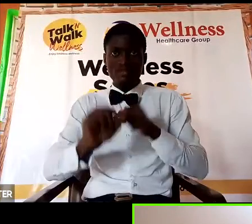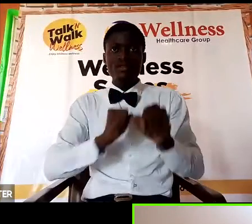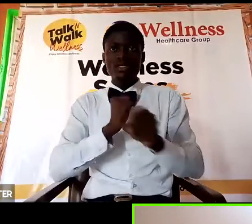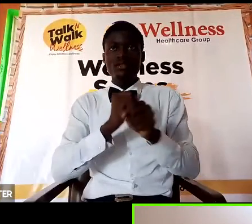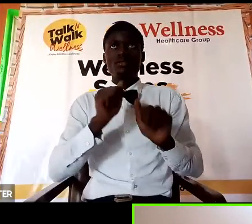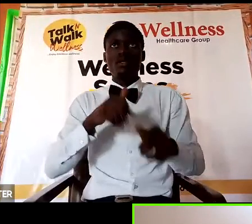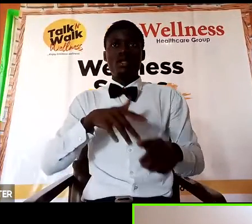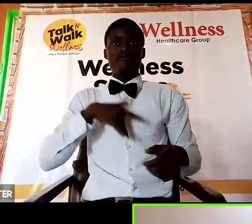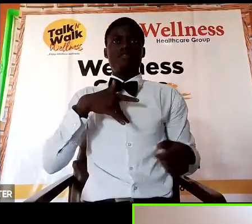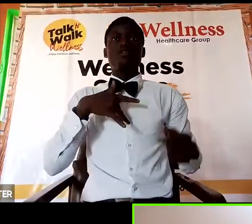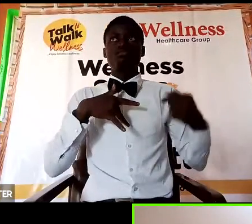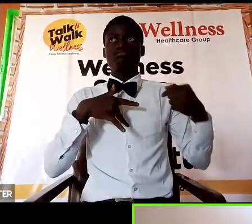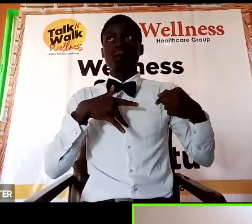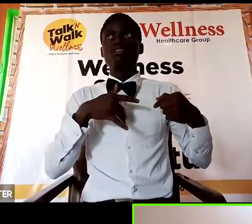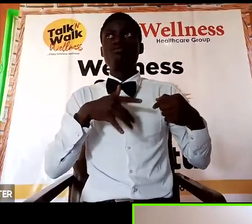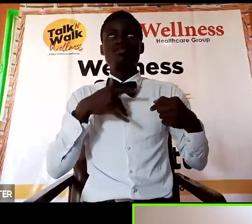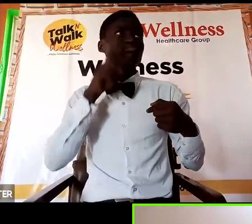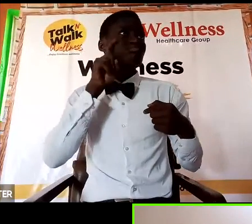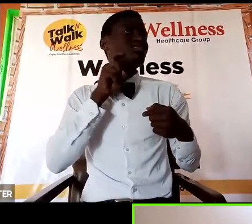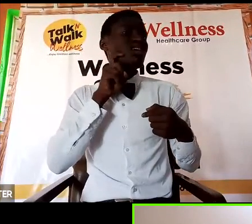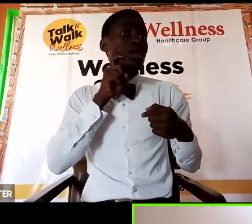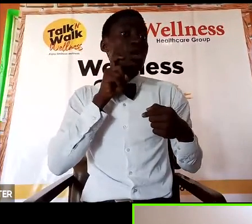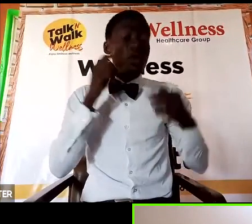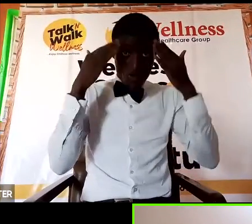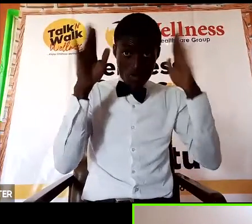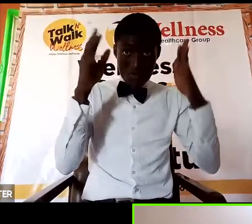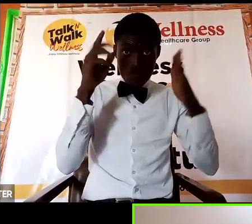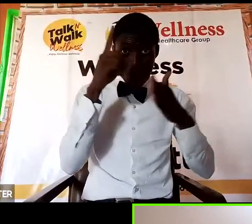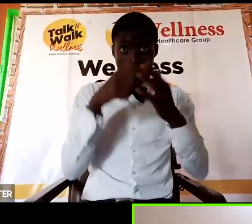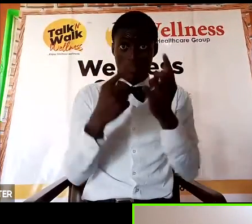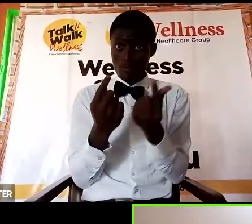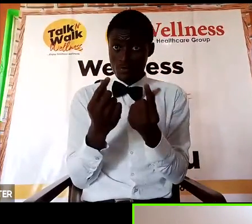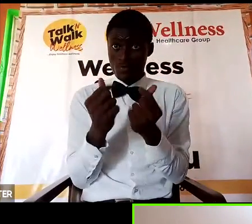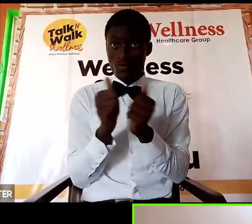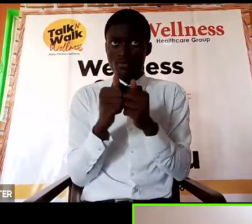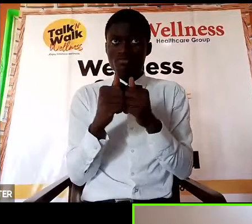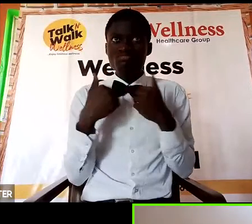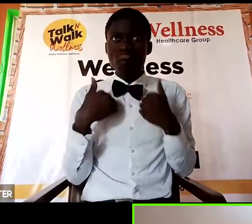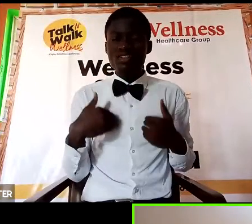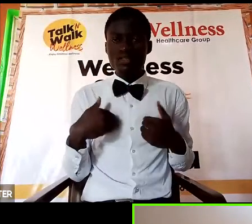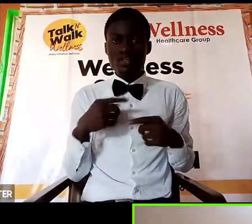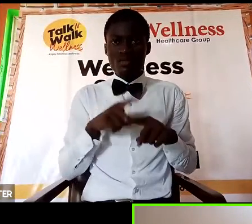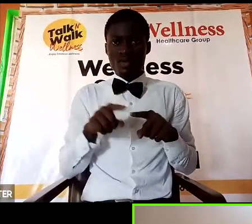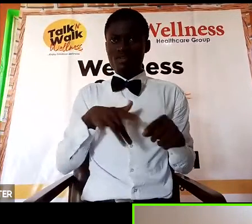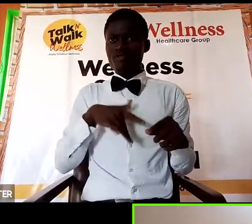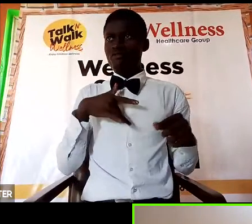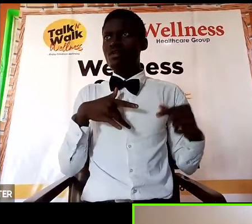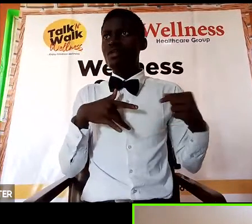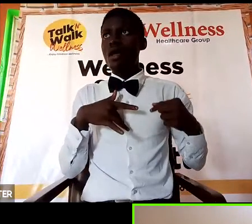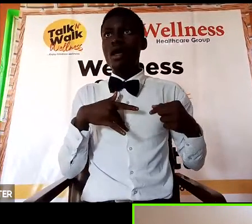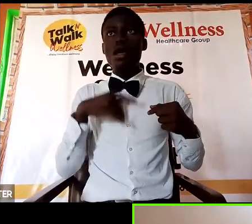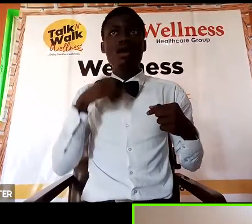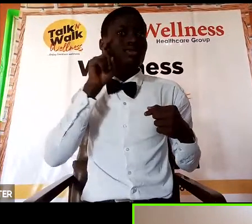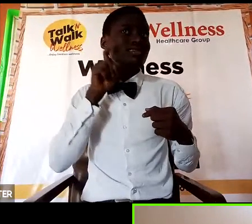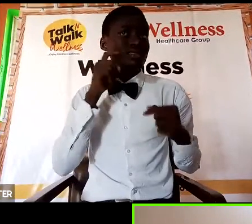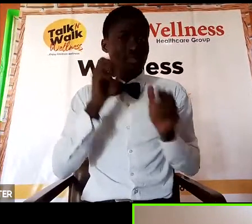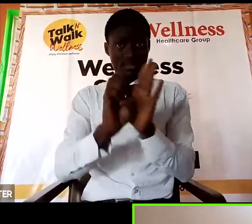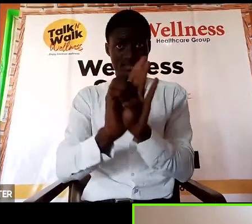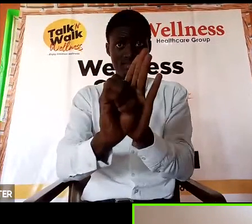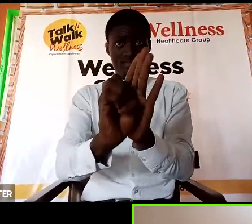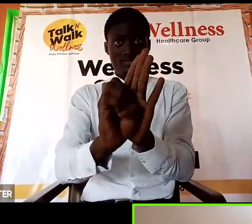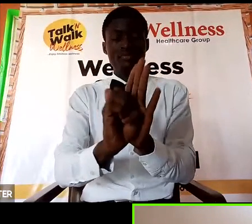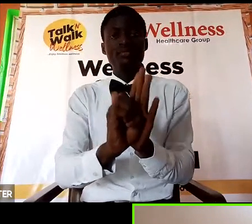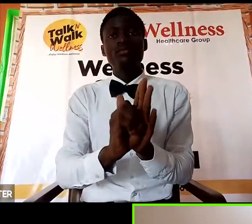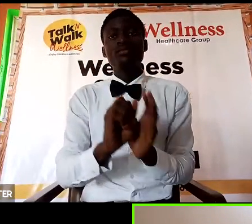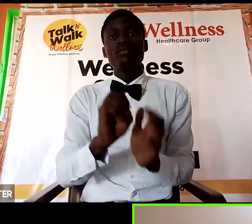Even though you don't know what to do with those feelings, but it comes to you, you feel them. And so, for example, for a child of like 5 years